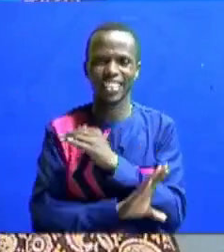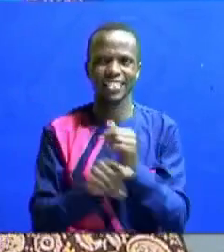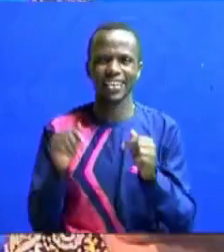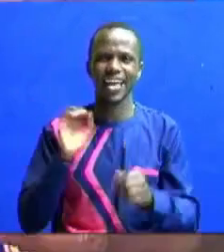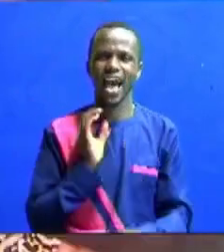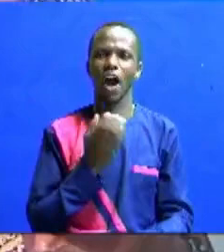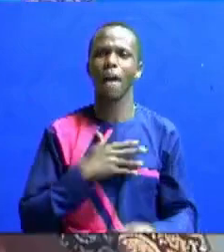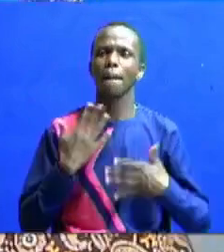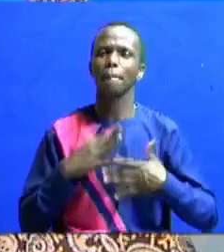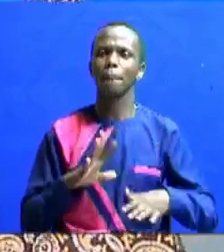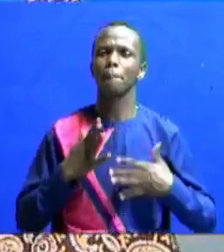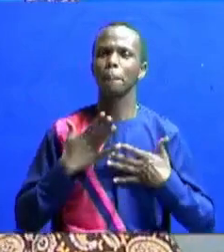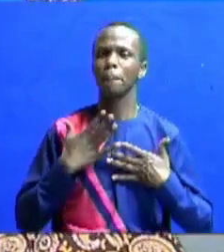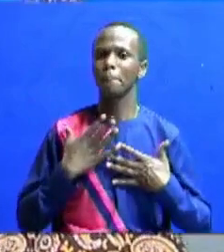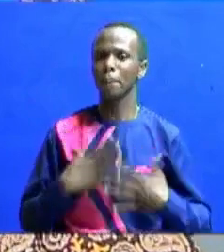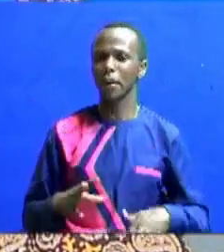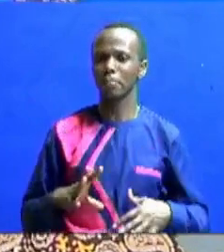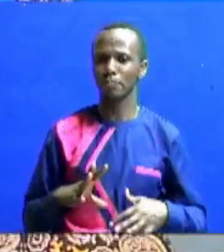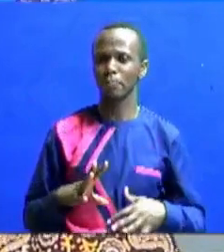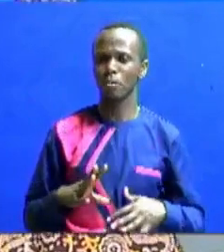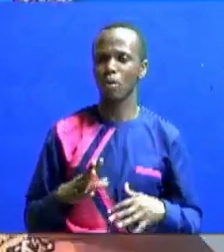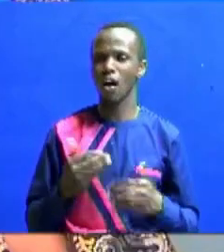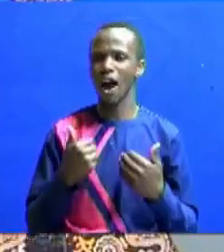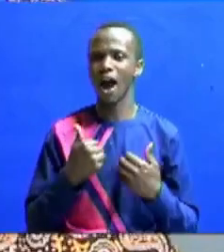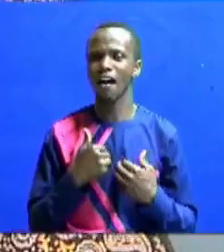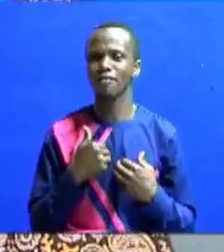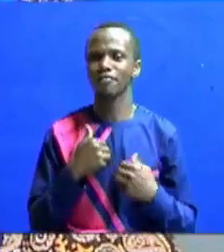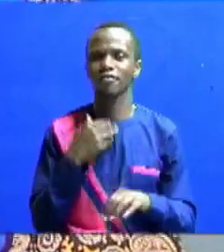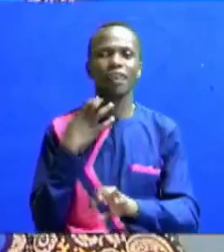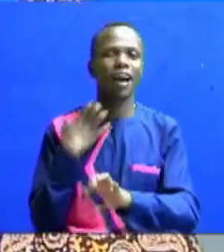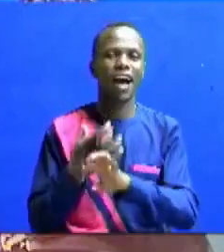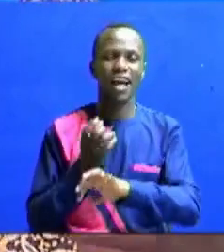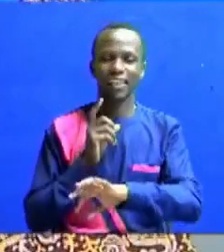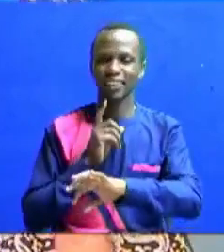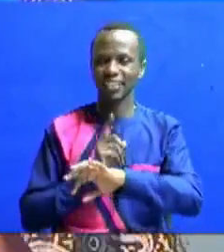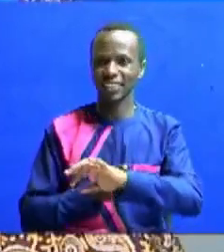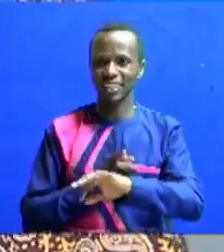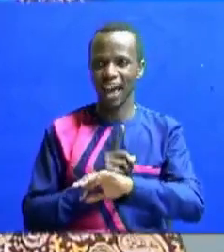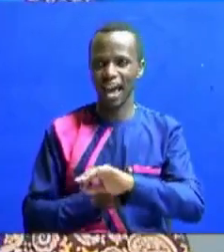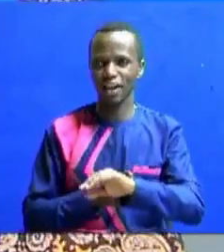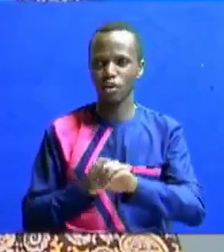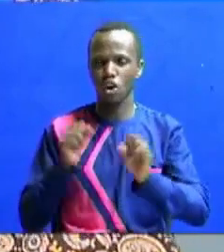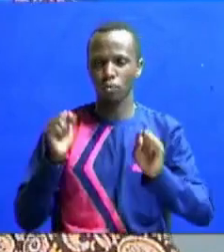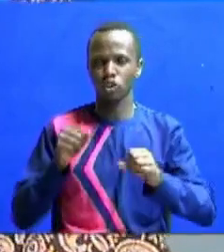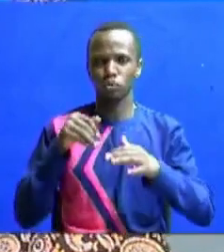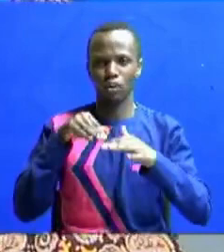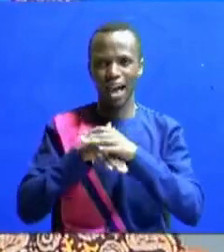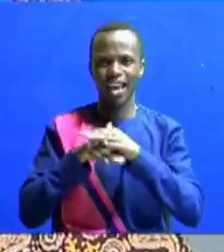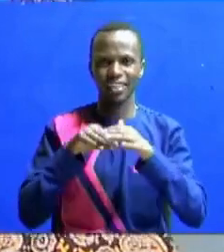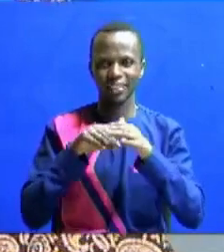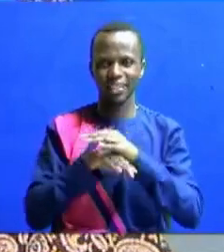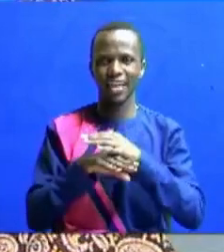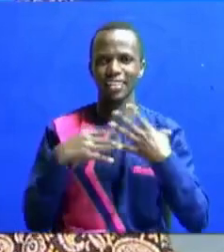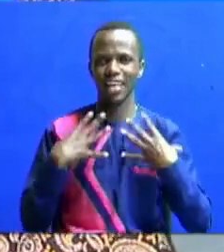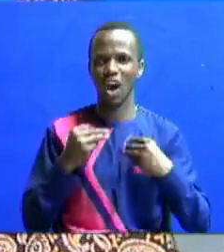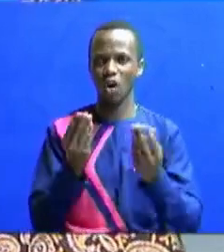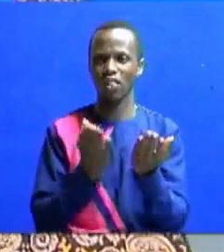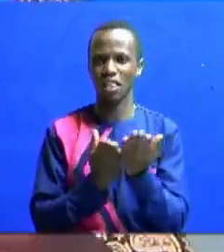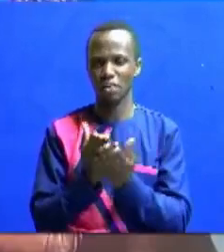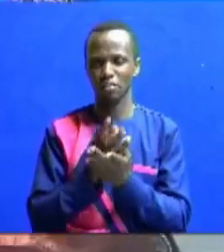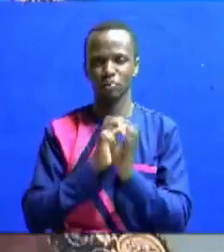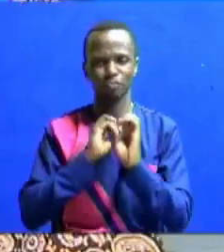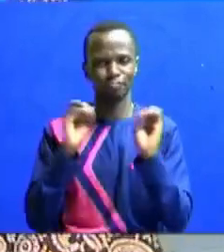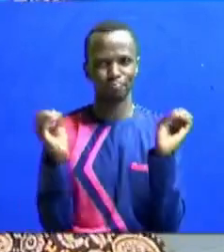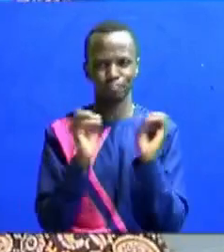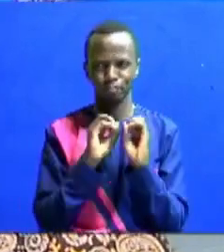patients live below $1 per day, and it makes it hard even to access health facilities. But as we do this, we see